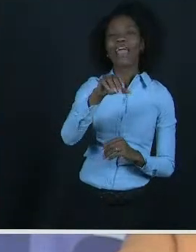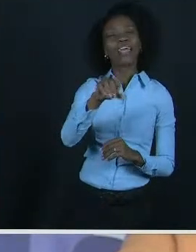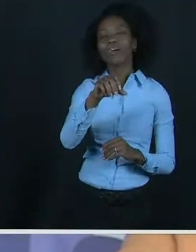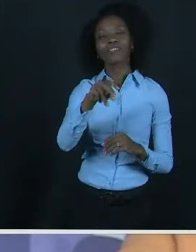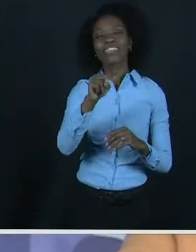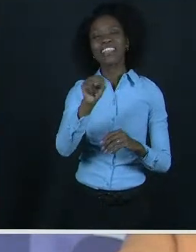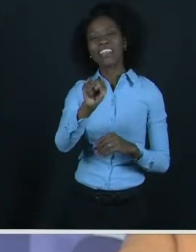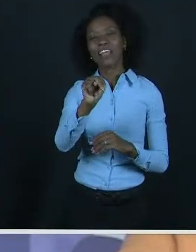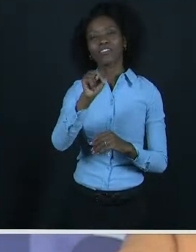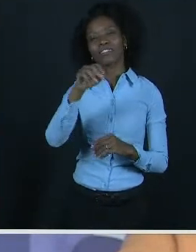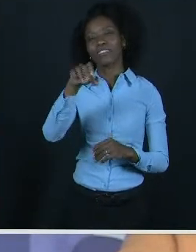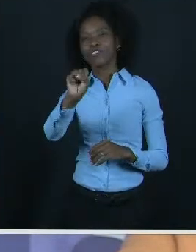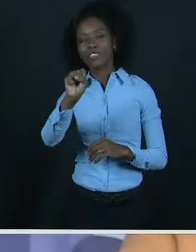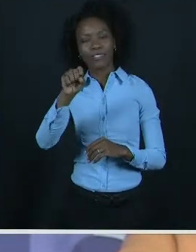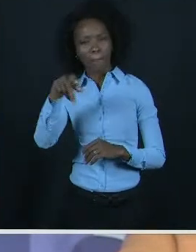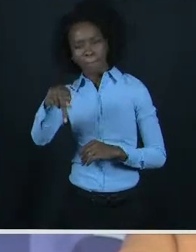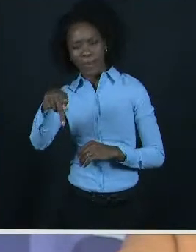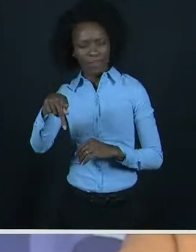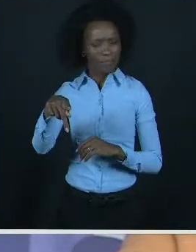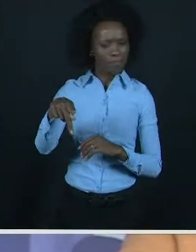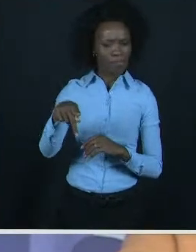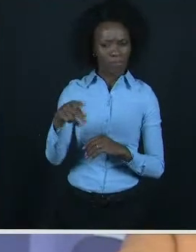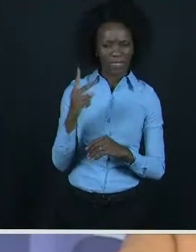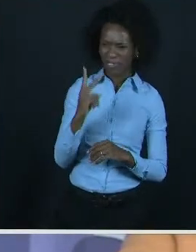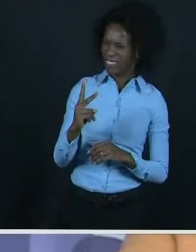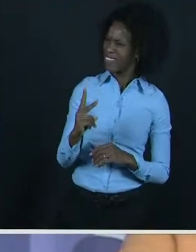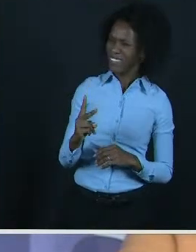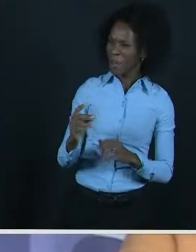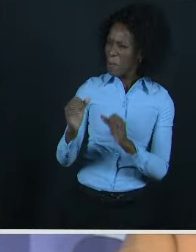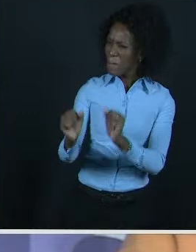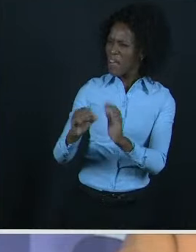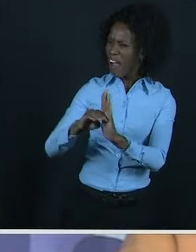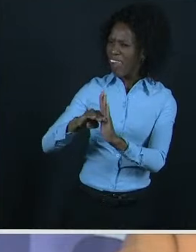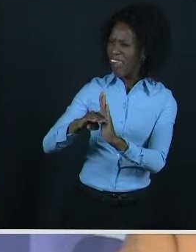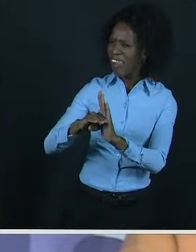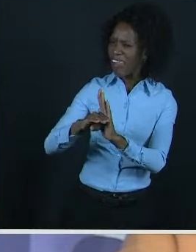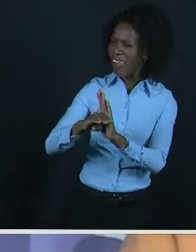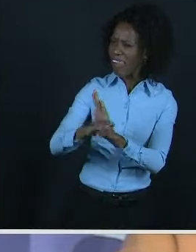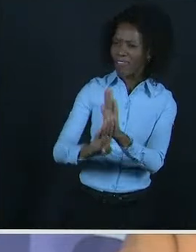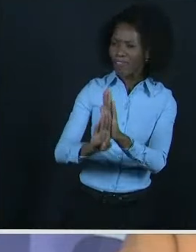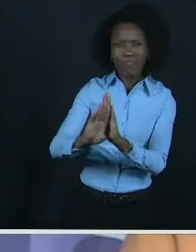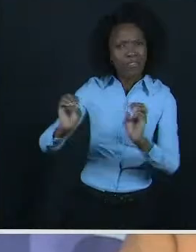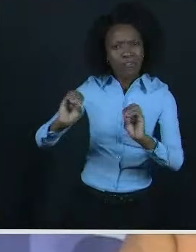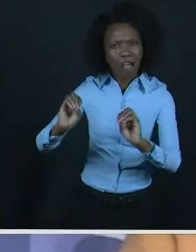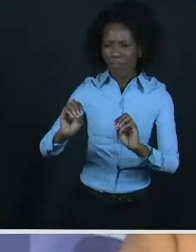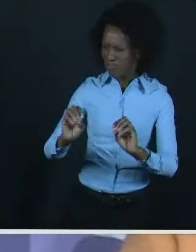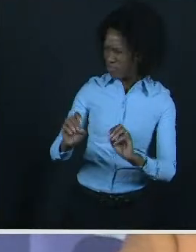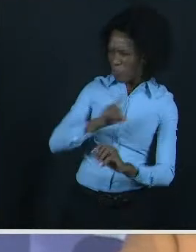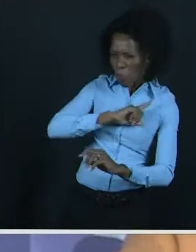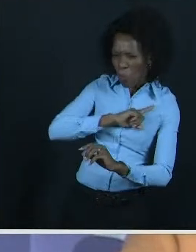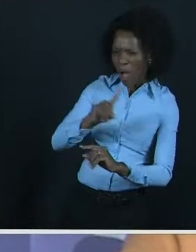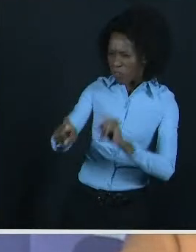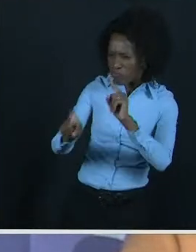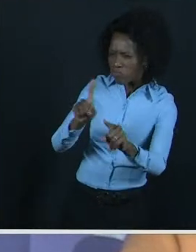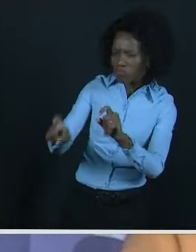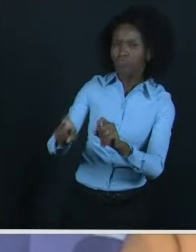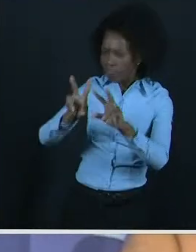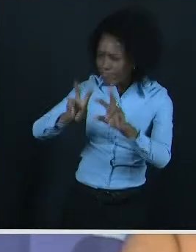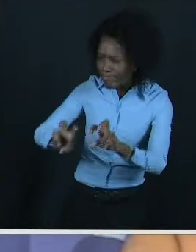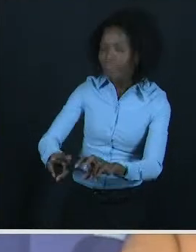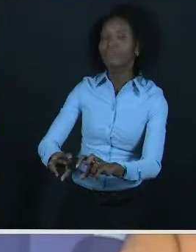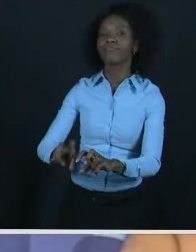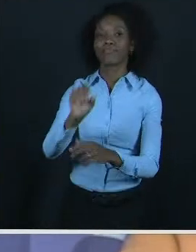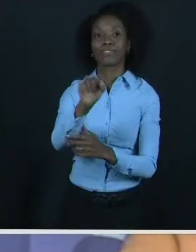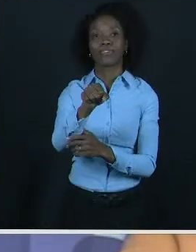has been little or no progress. And I'd like you to spend time going through all